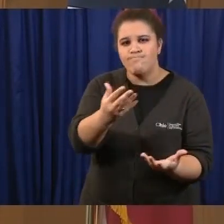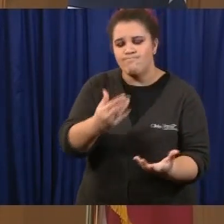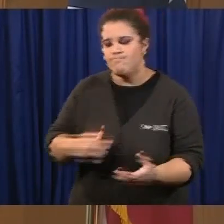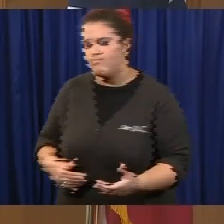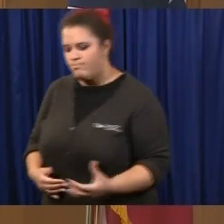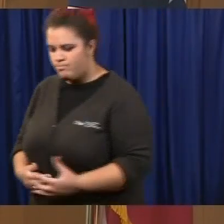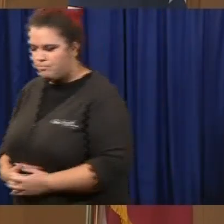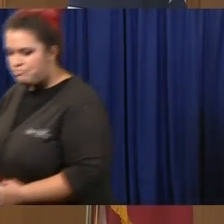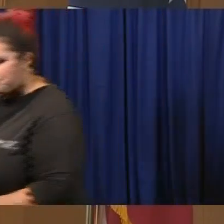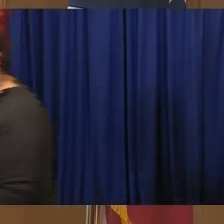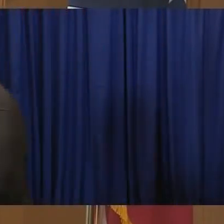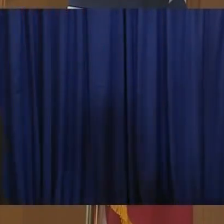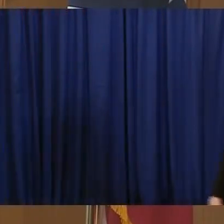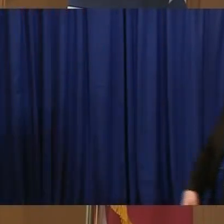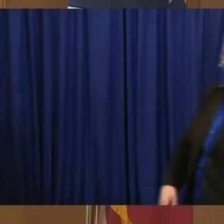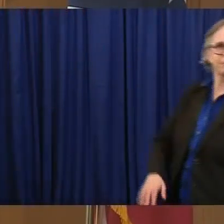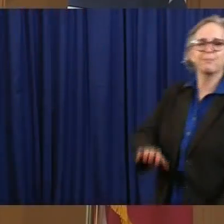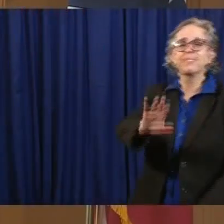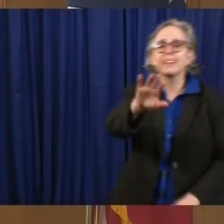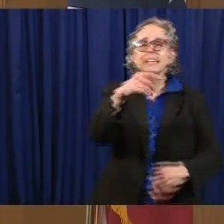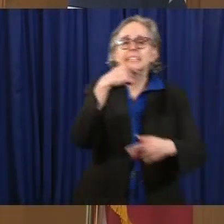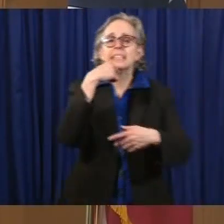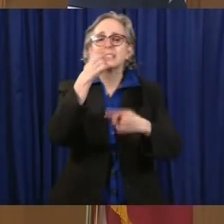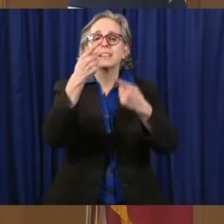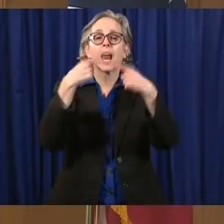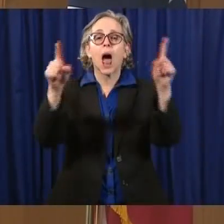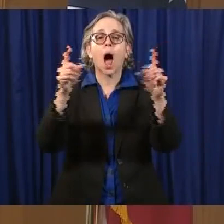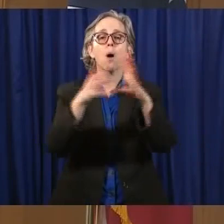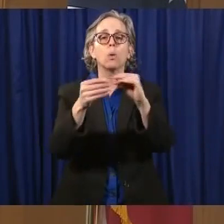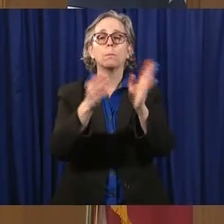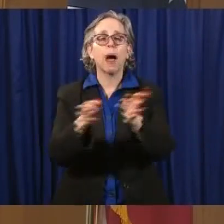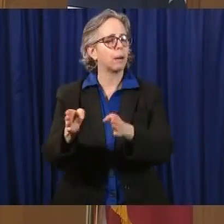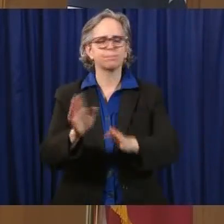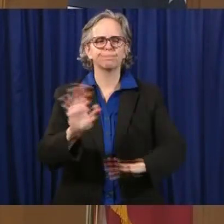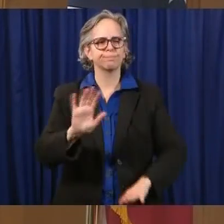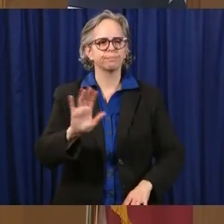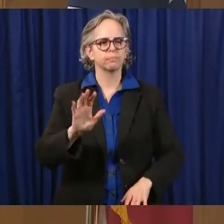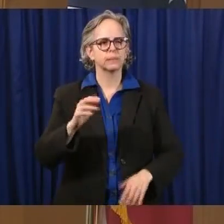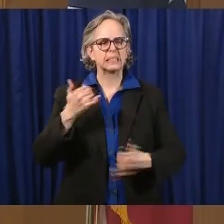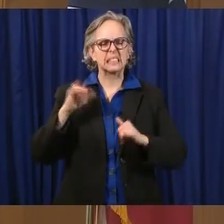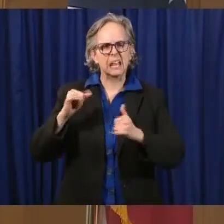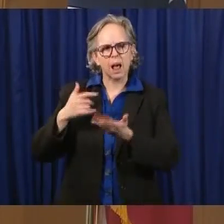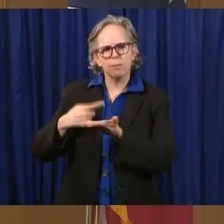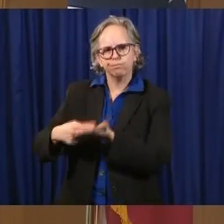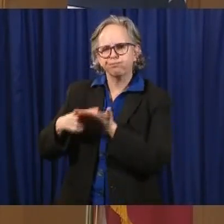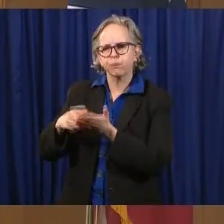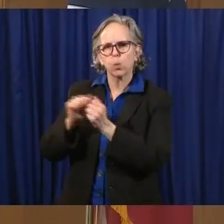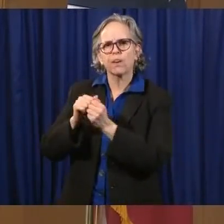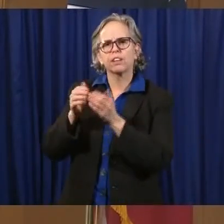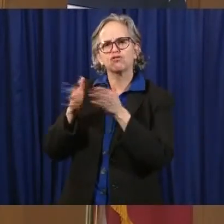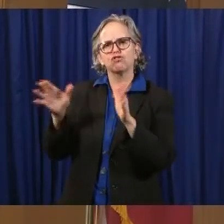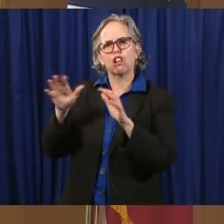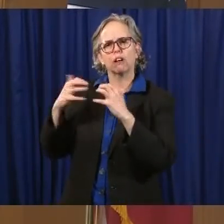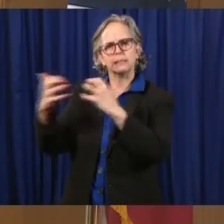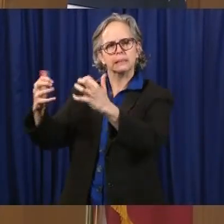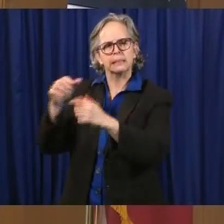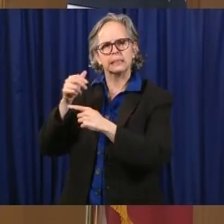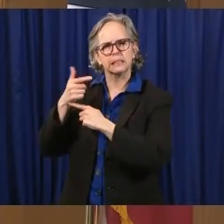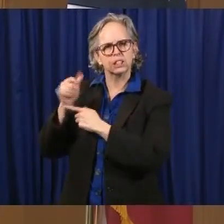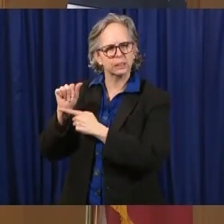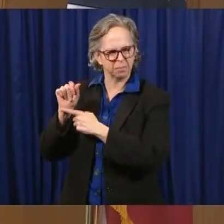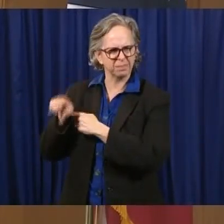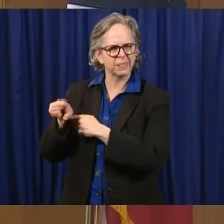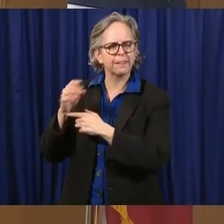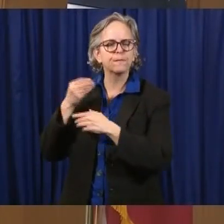as we have been, talking with them. But we will, in the next few days, have announced what we're going to